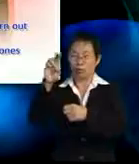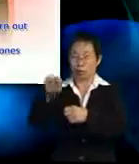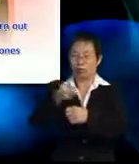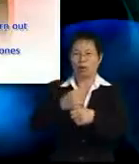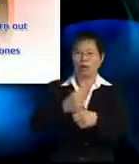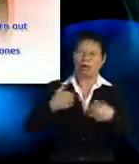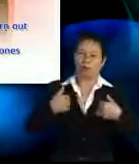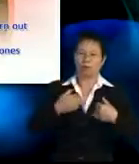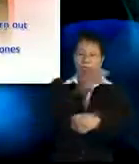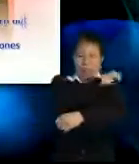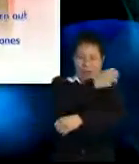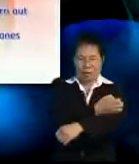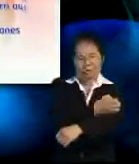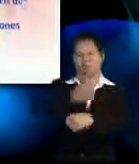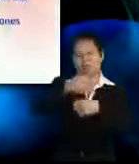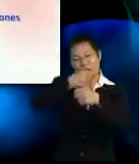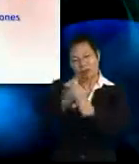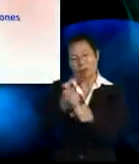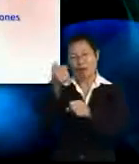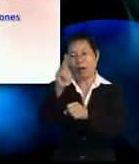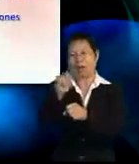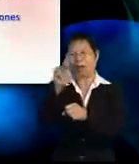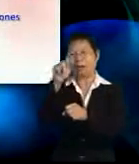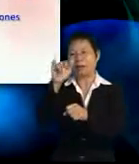glycogen and fats are used up.